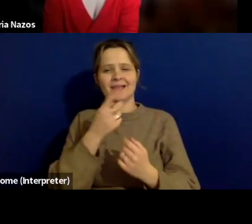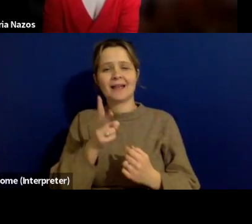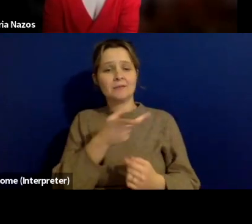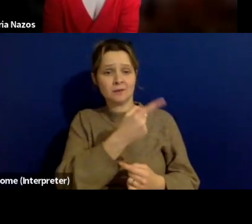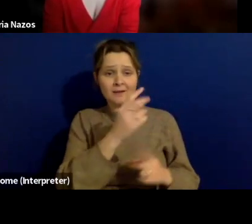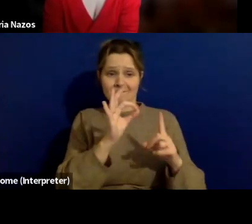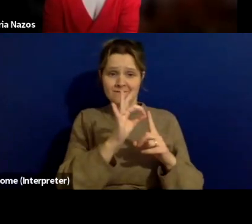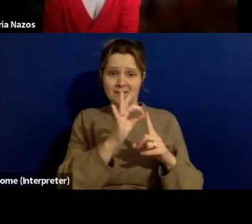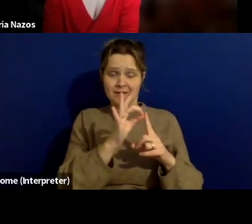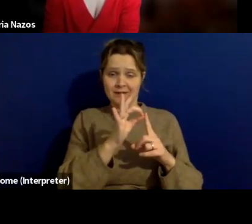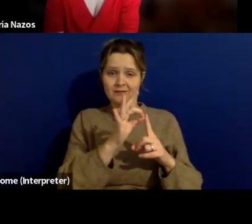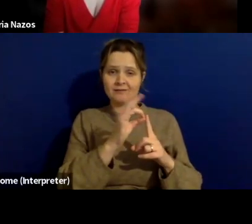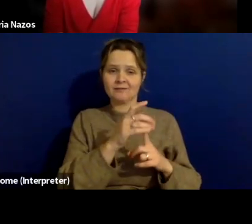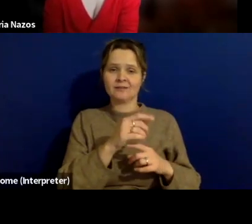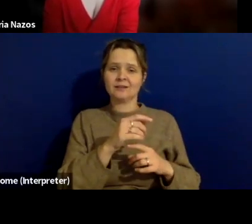Phoebe, the goat skin.